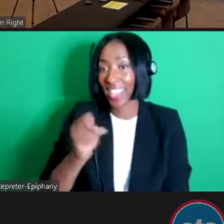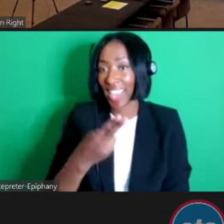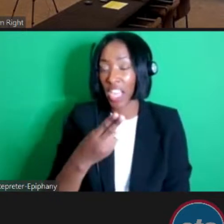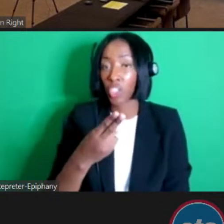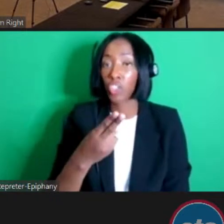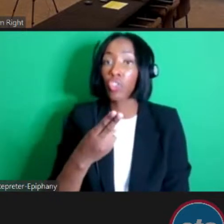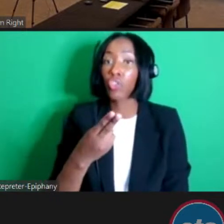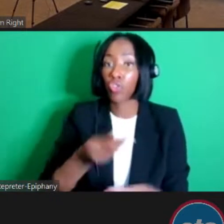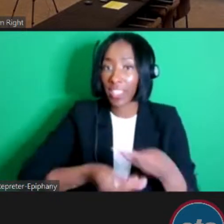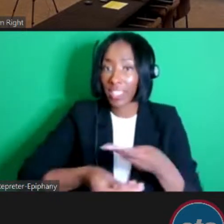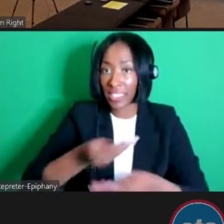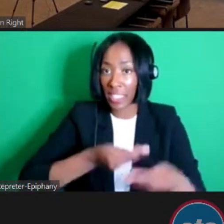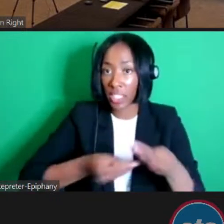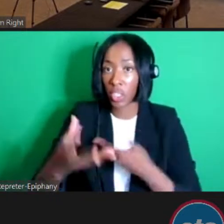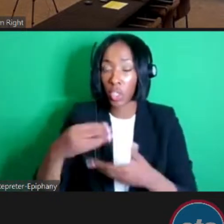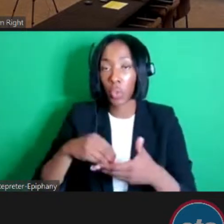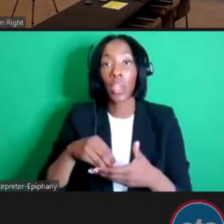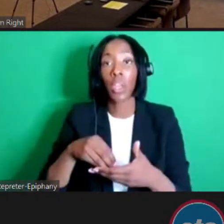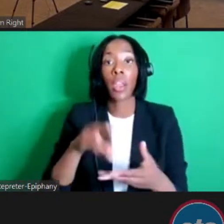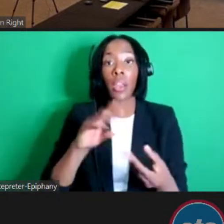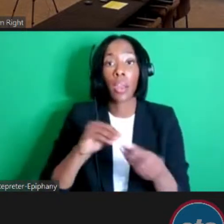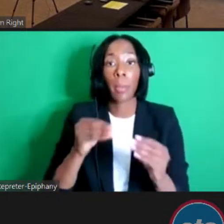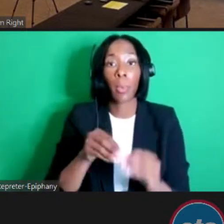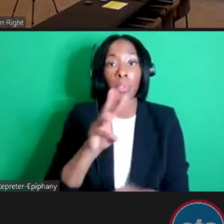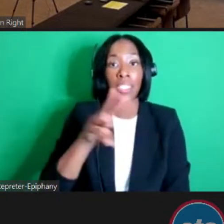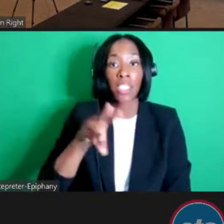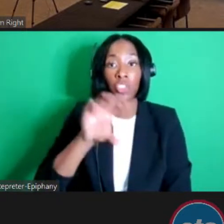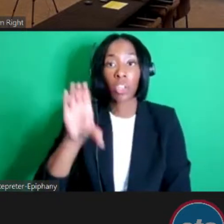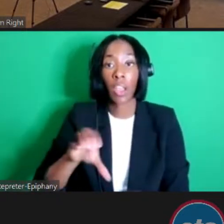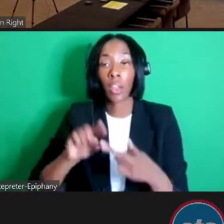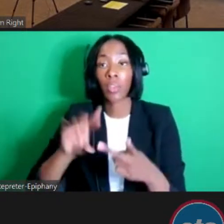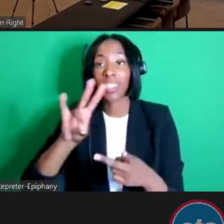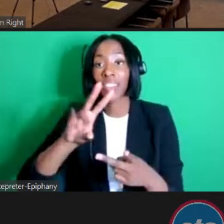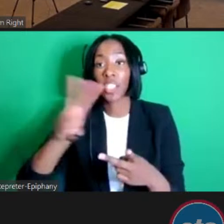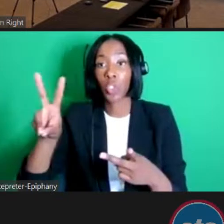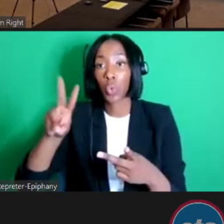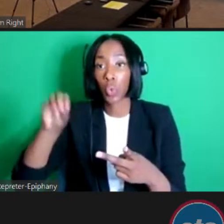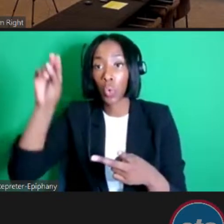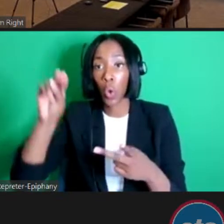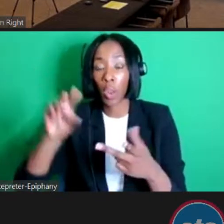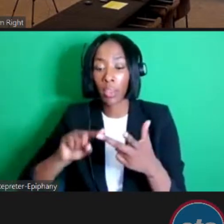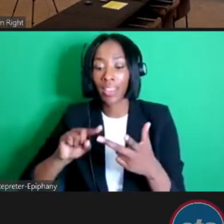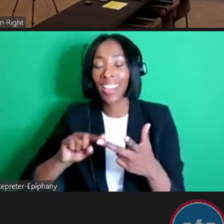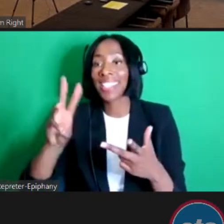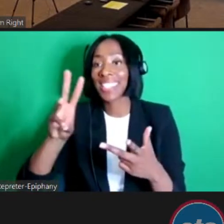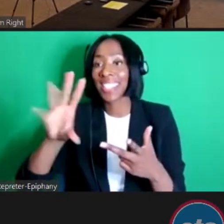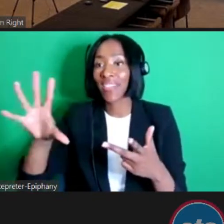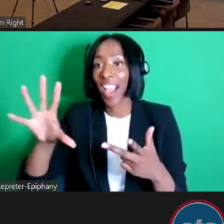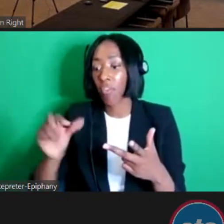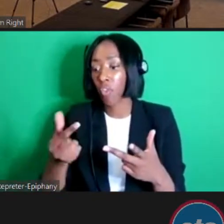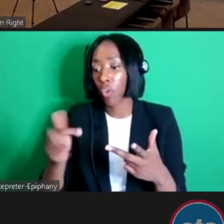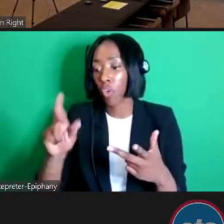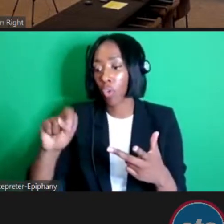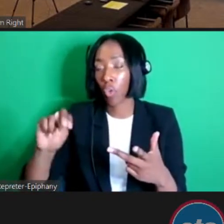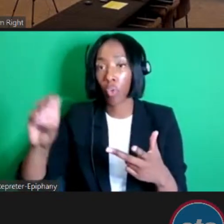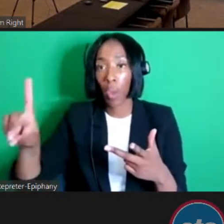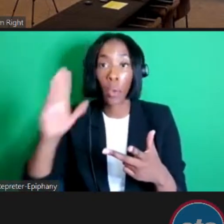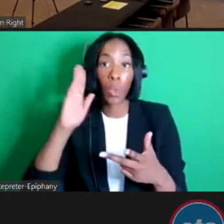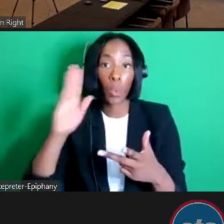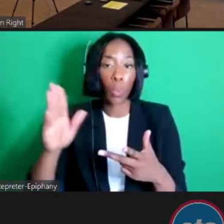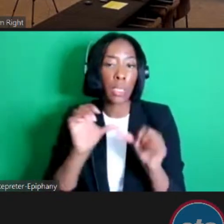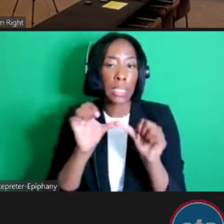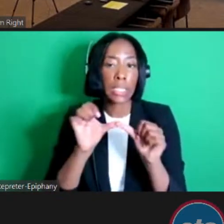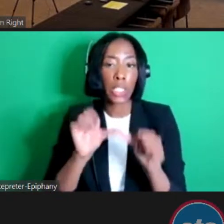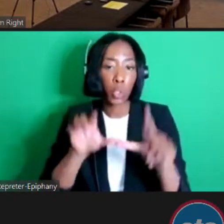including number 66 Chicago, number 72 North, and number 65 Grand. We will continue this pilot test